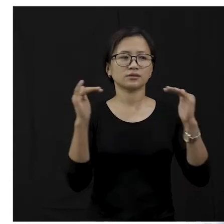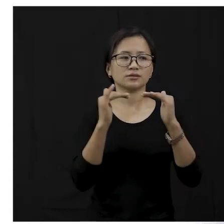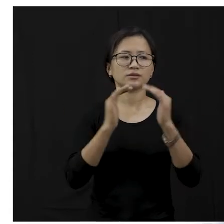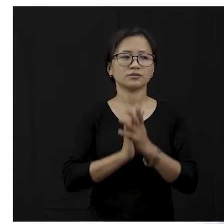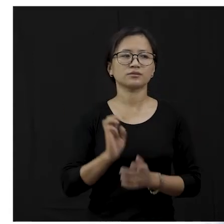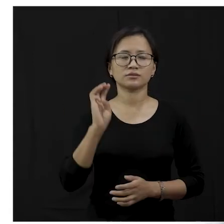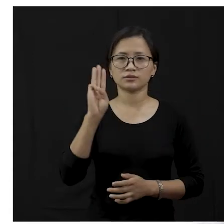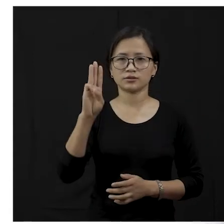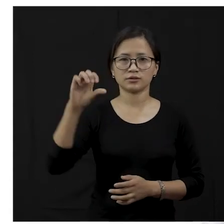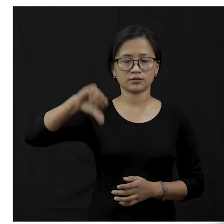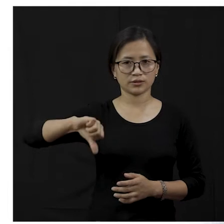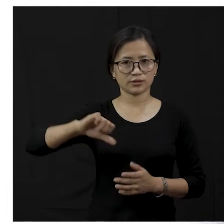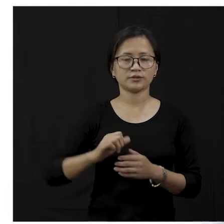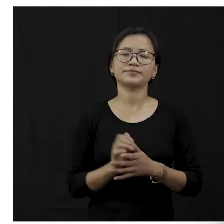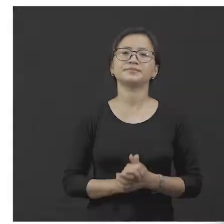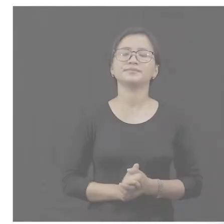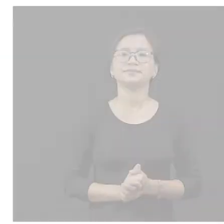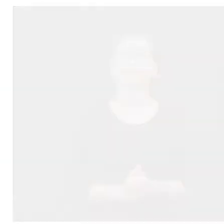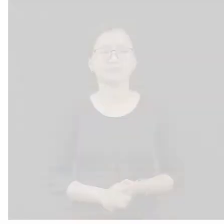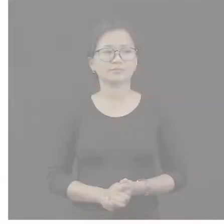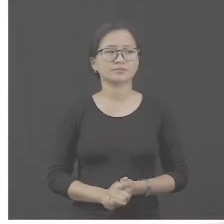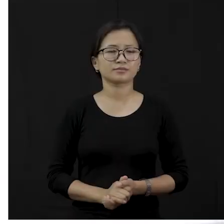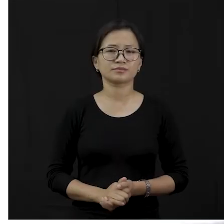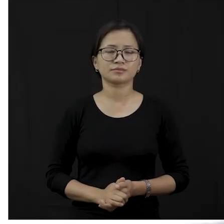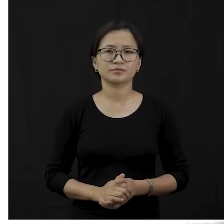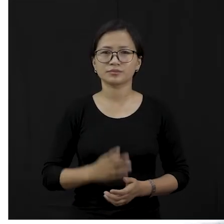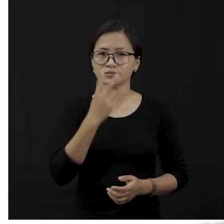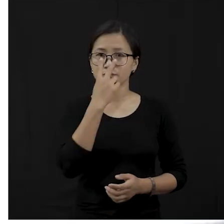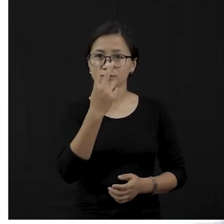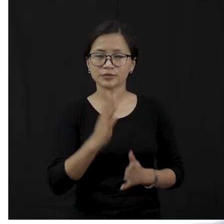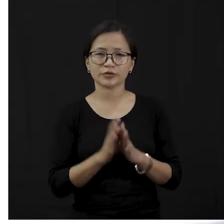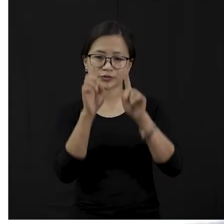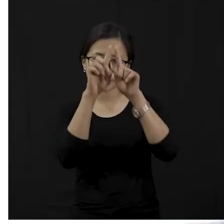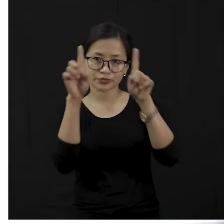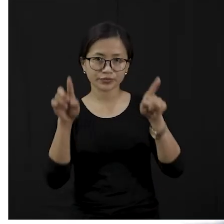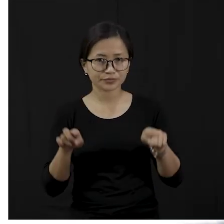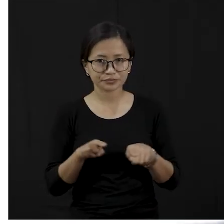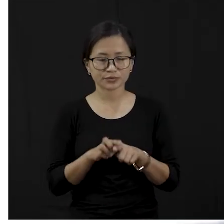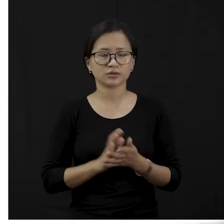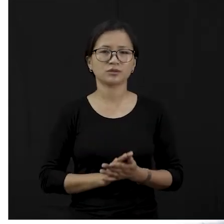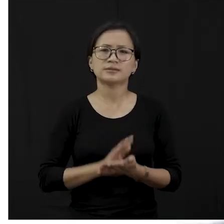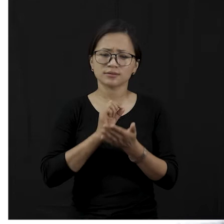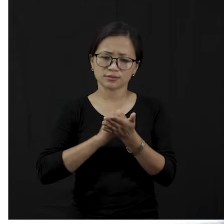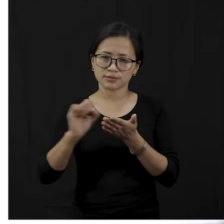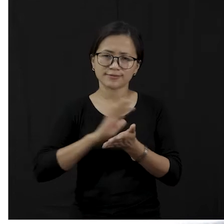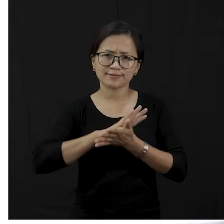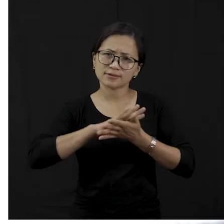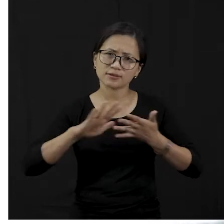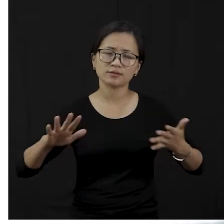39. You got it? Then, look here. Here, you are going to